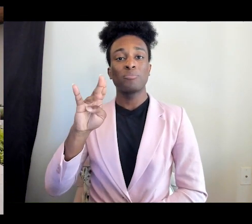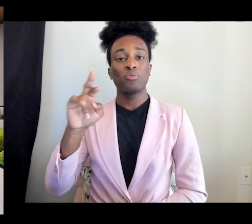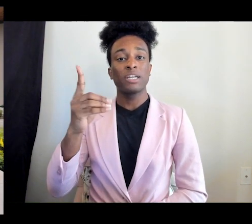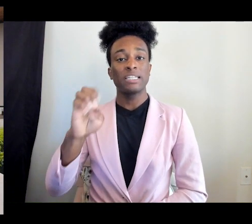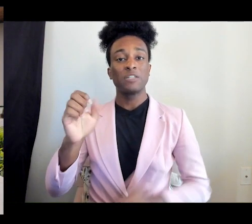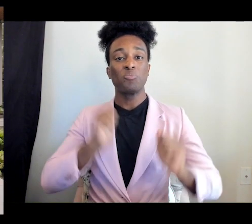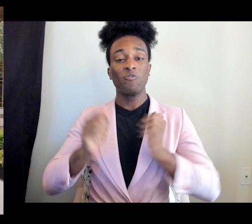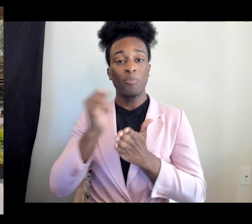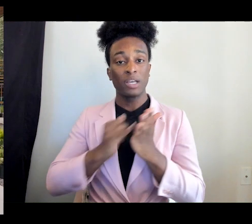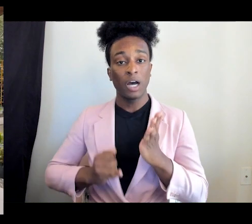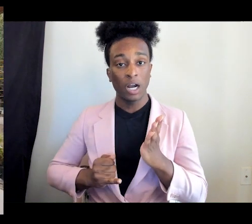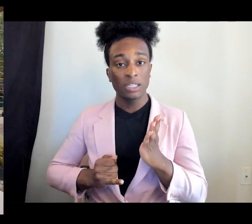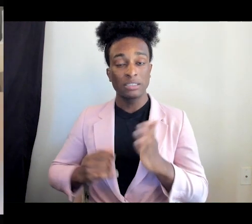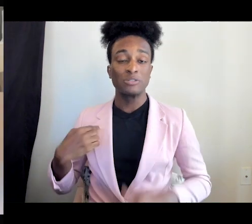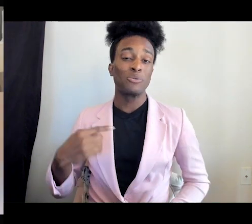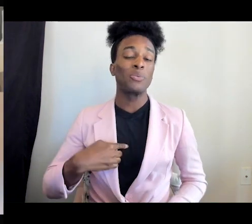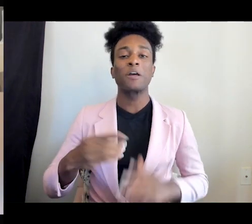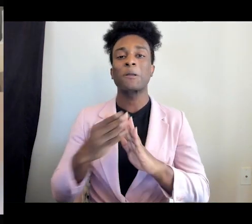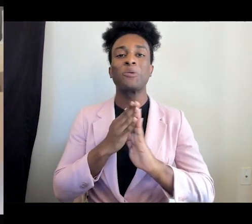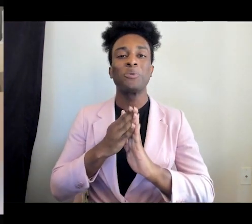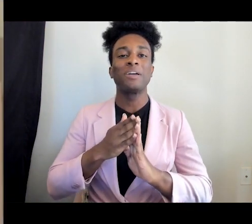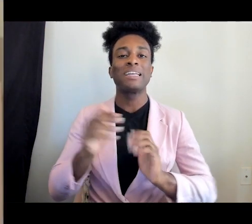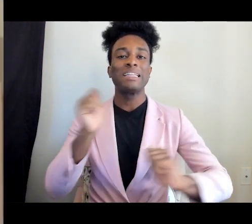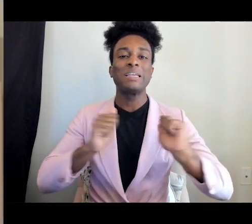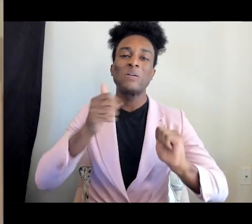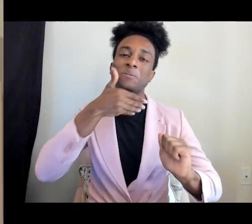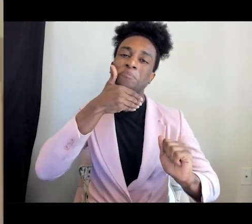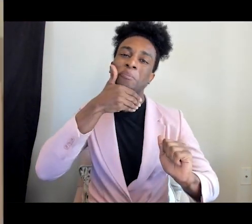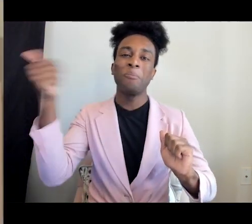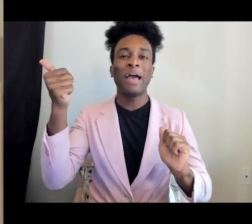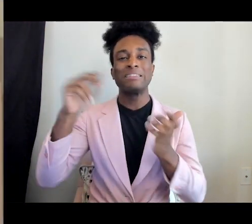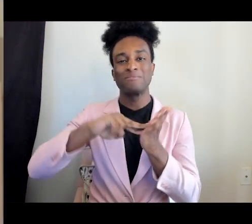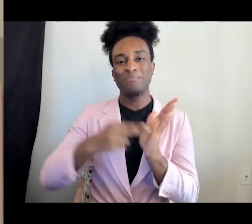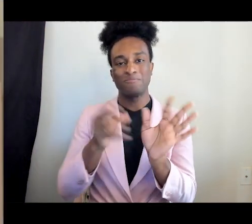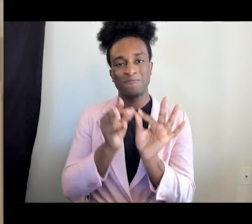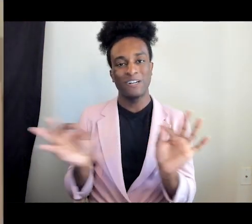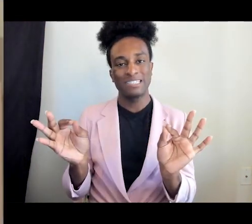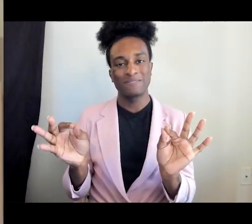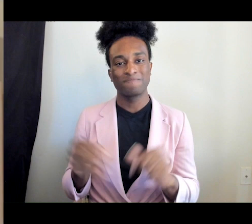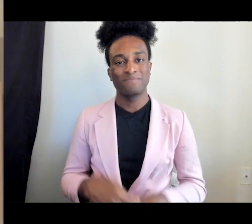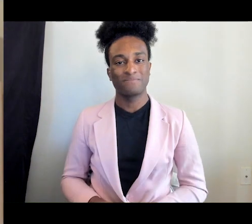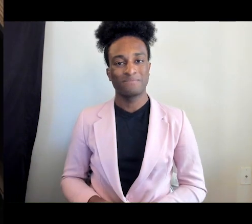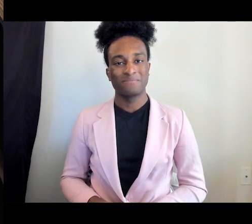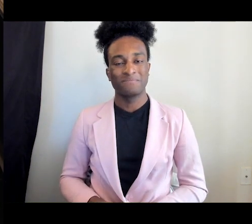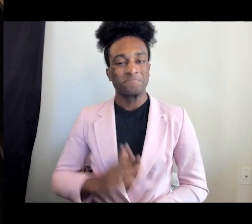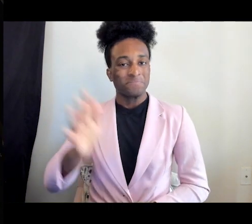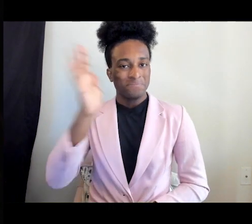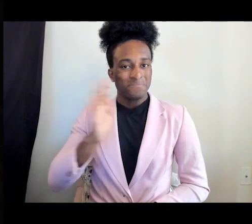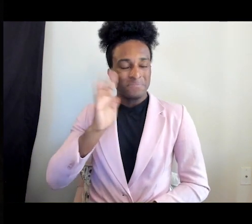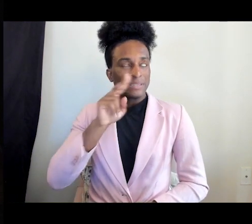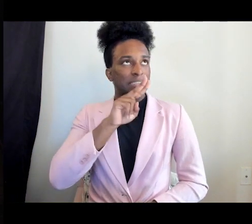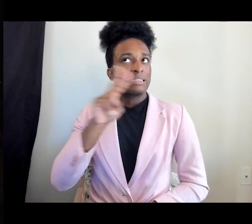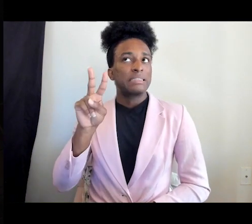Bainbridge Performing Arts is community theater in the absolute best sense of the word. It